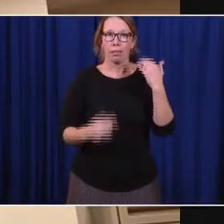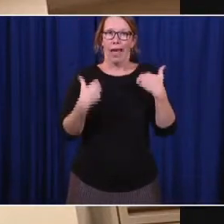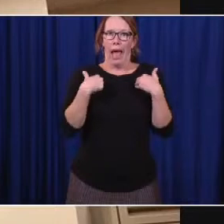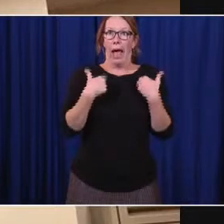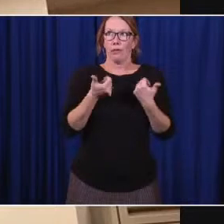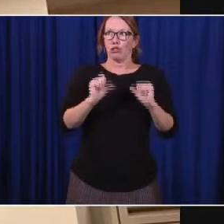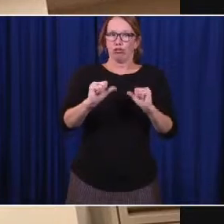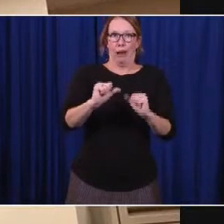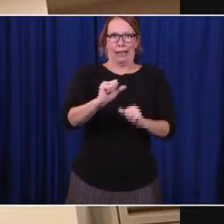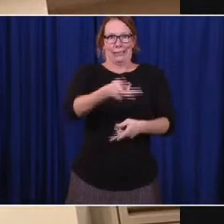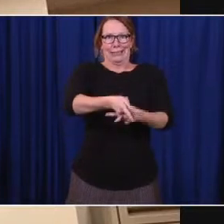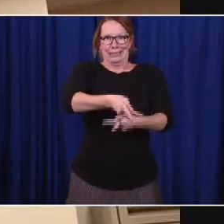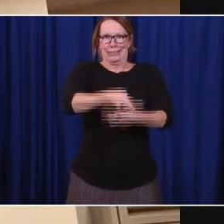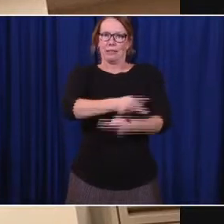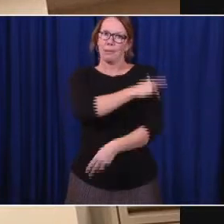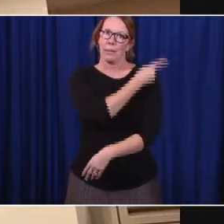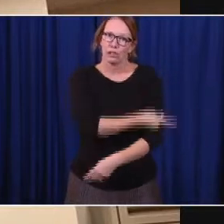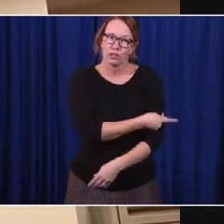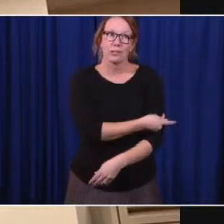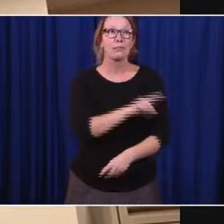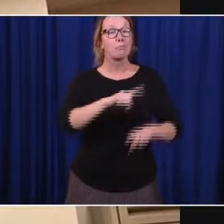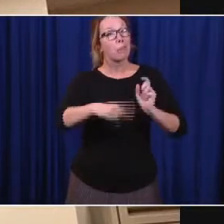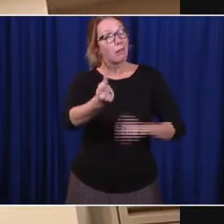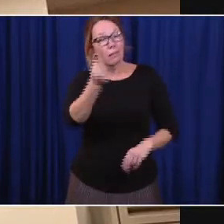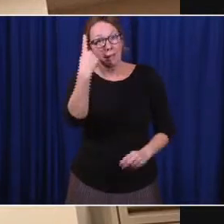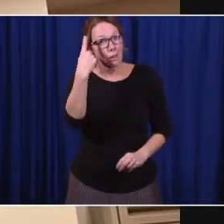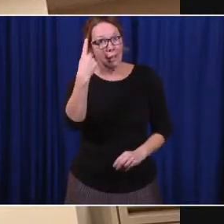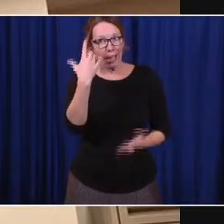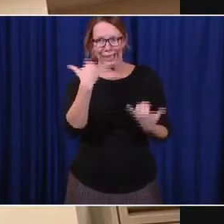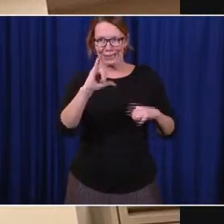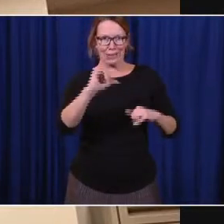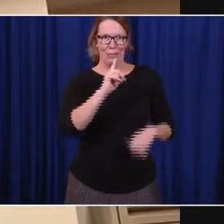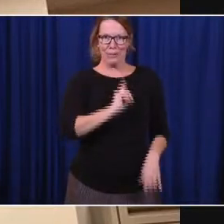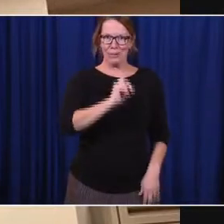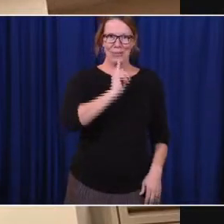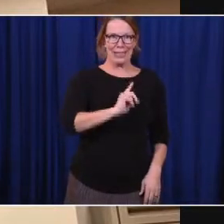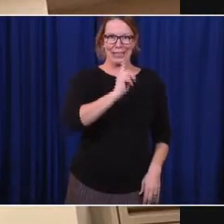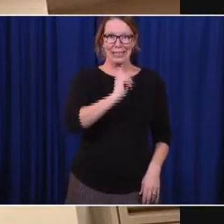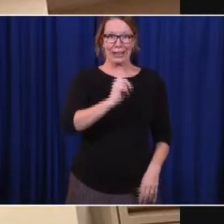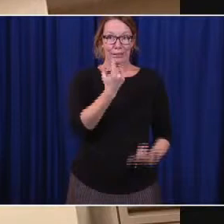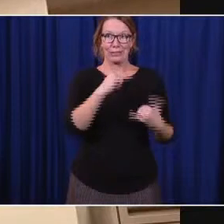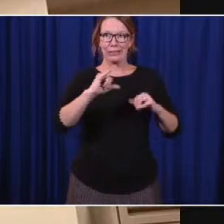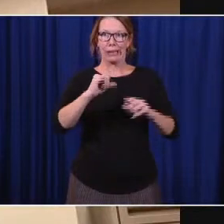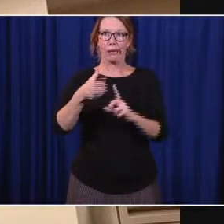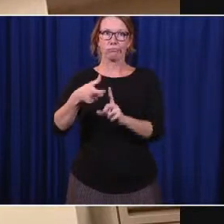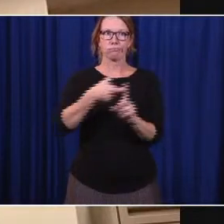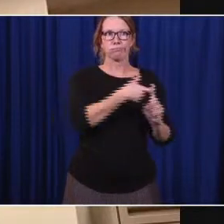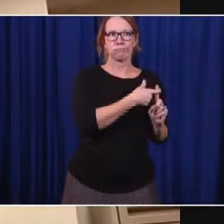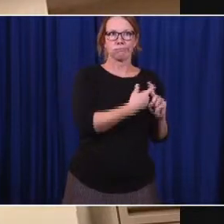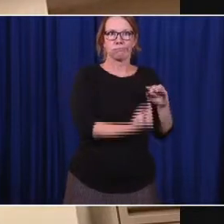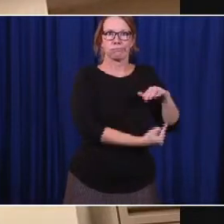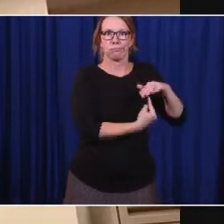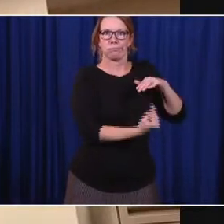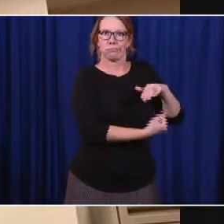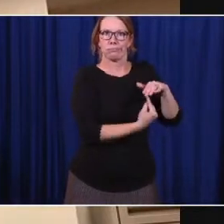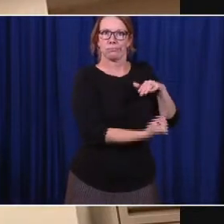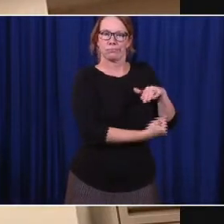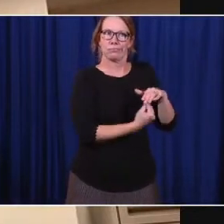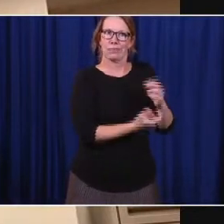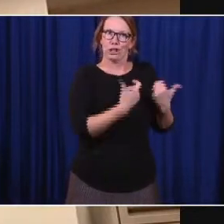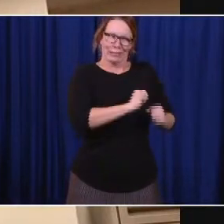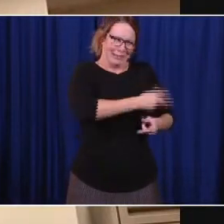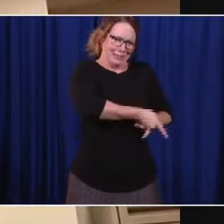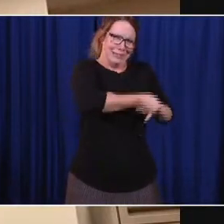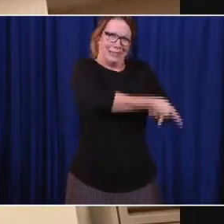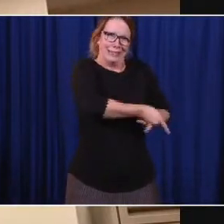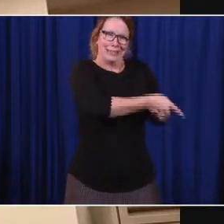trying to help treat these patients. But it's still lonely in there. They're still isolated. We're trying to cluster our care to take care of